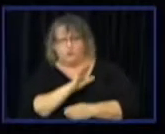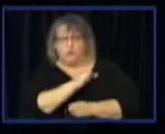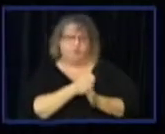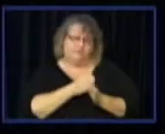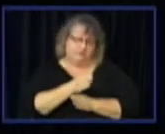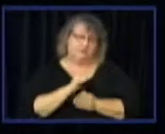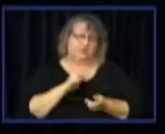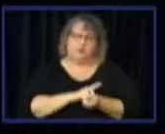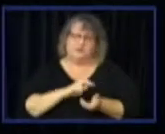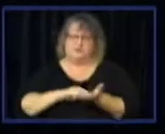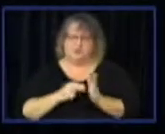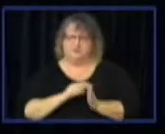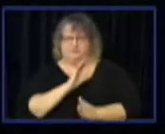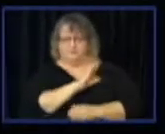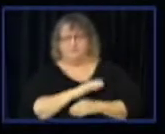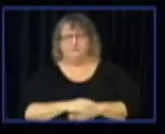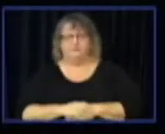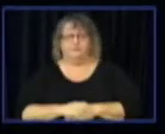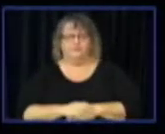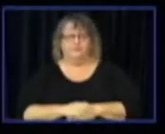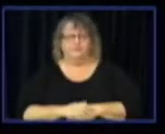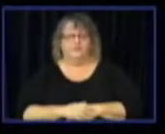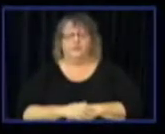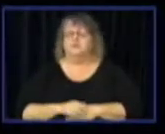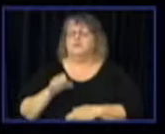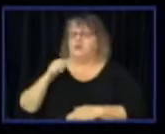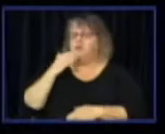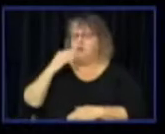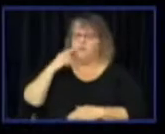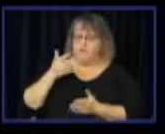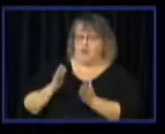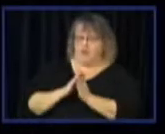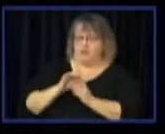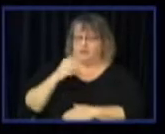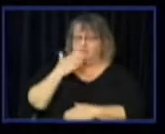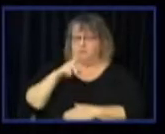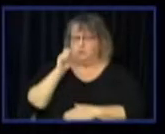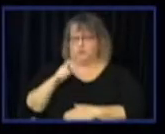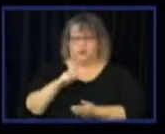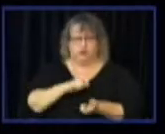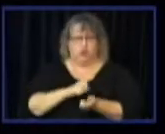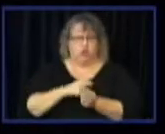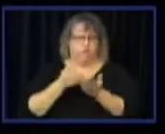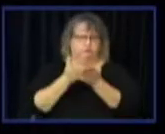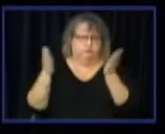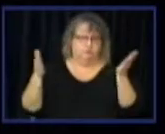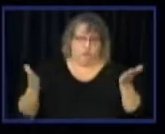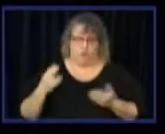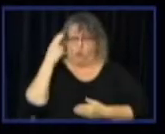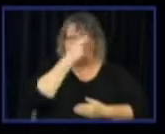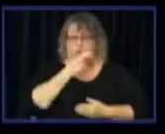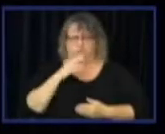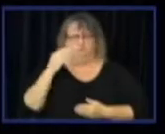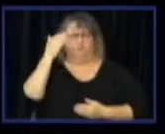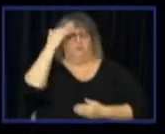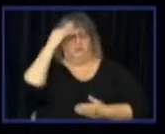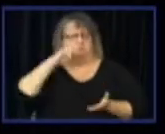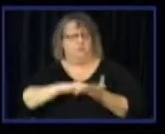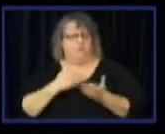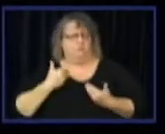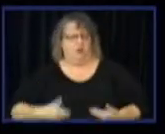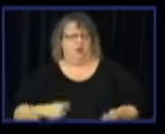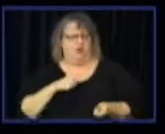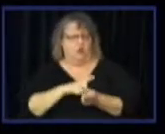sentences, what does a physiatrist do? Yeah, thanks for asking that question, because a lot of doctors, even here in Hawaii, don't know what that